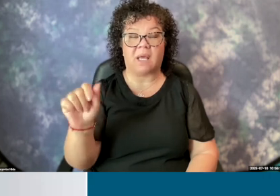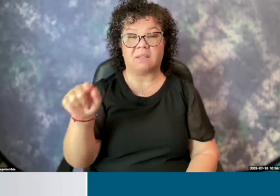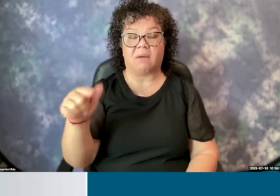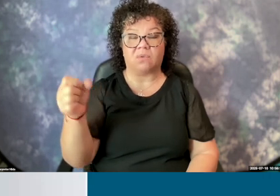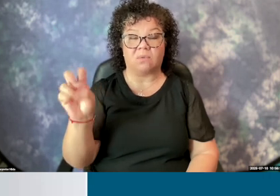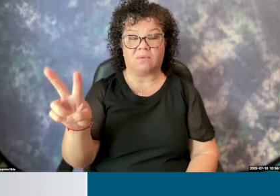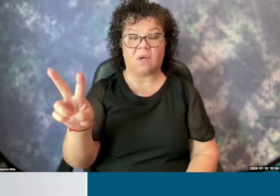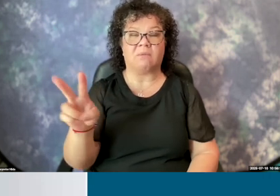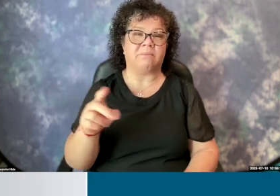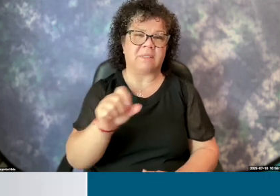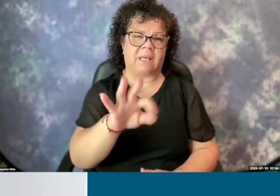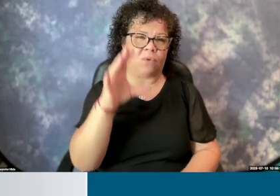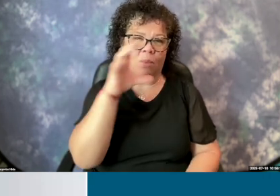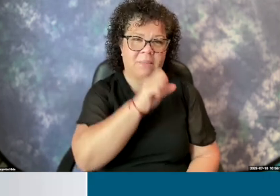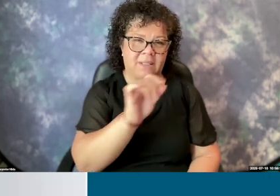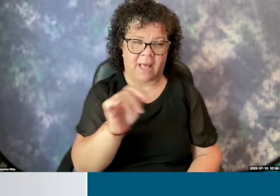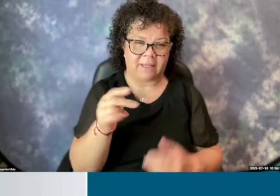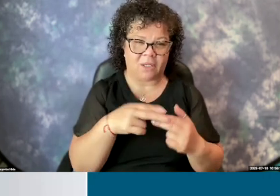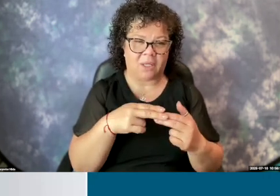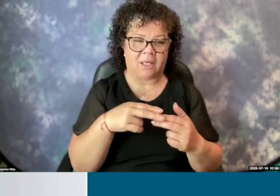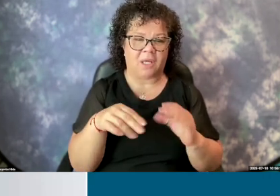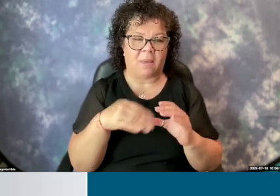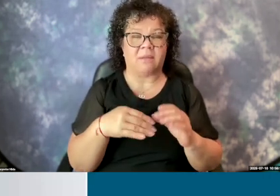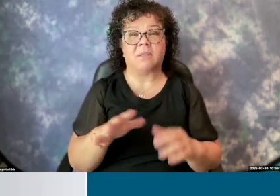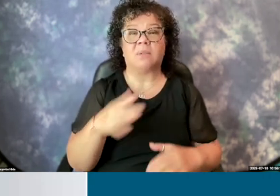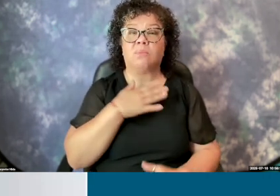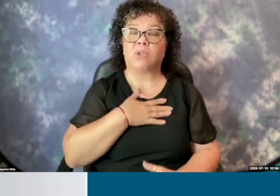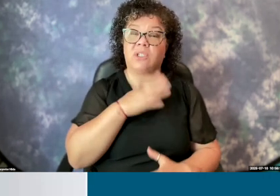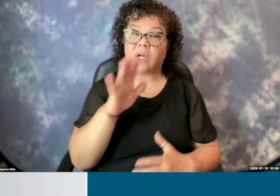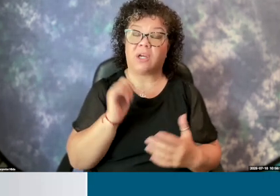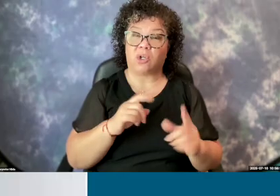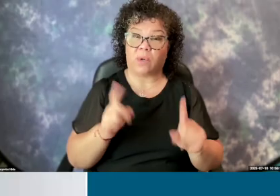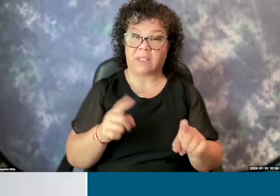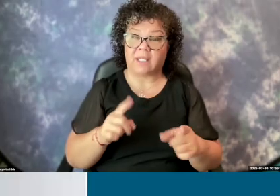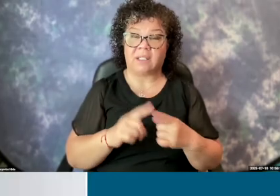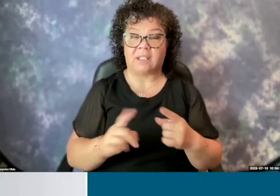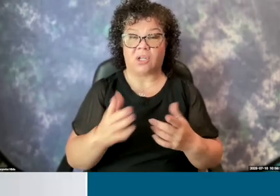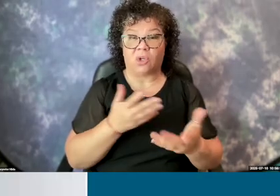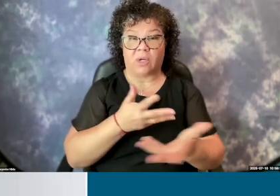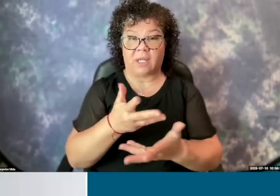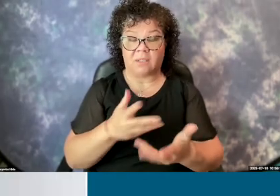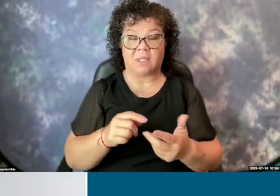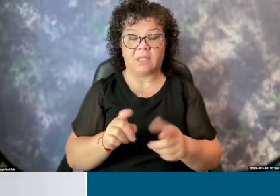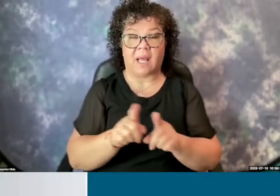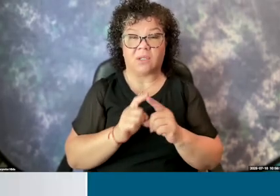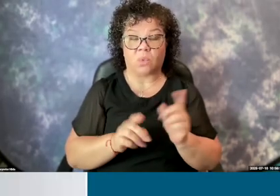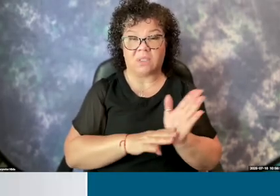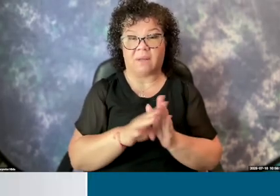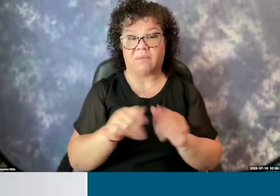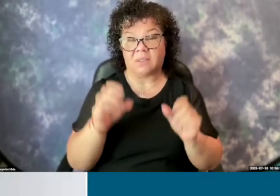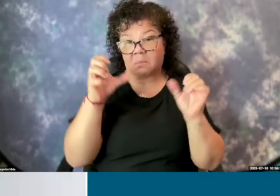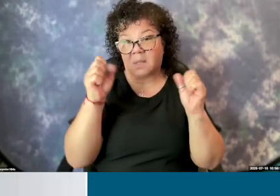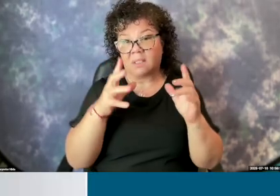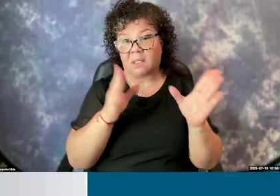We really appreciate your attendance today and your engagement with us as we develop this funding plan. And we're really looking forward to continuing to collaborate with all of